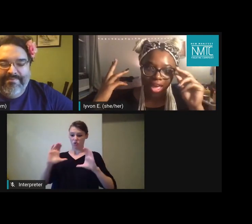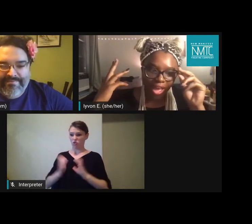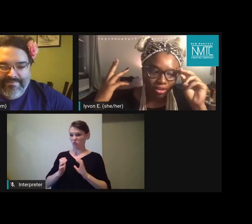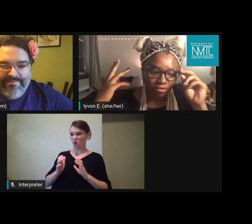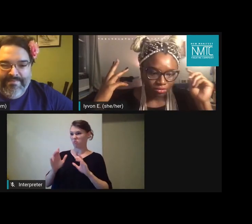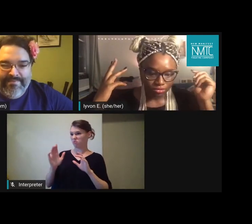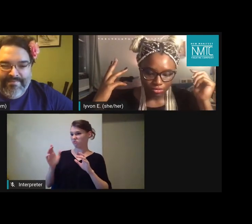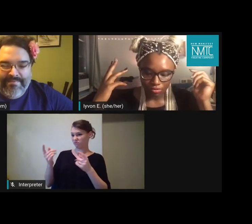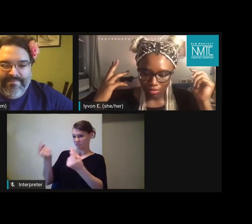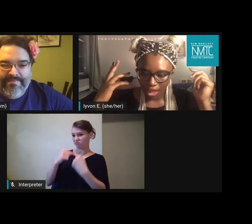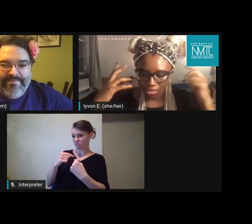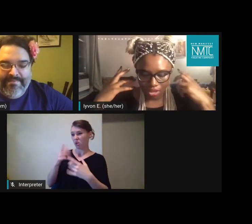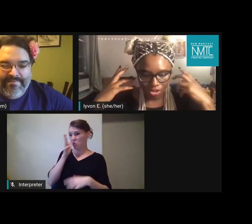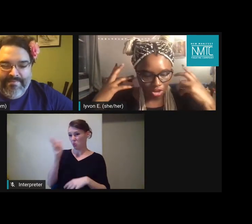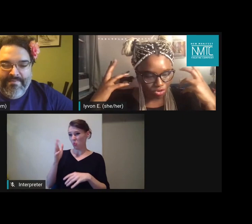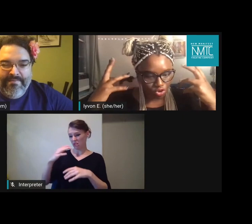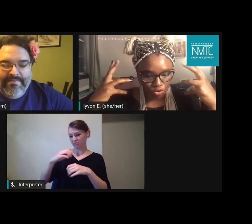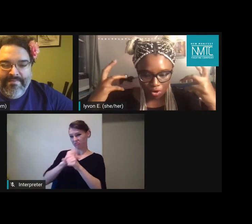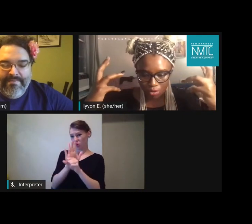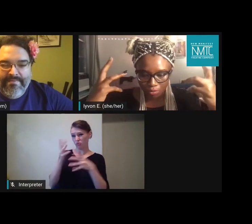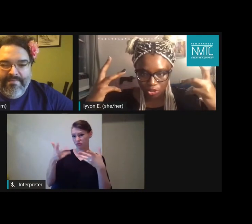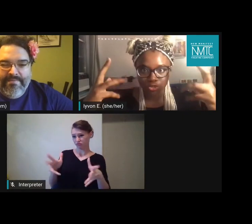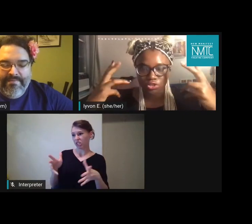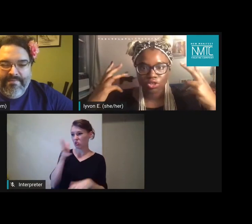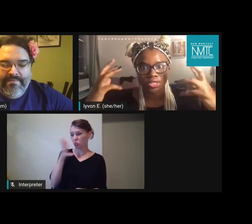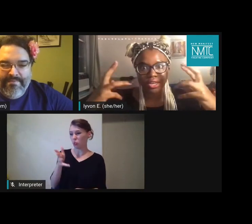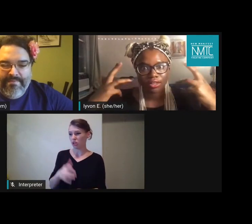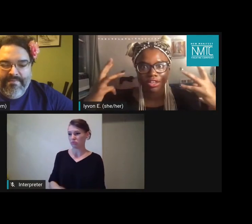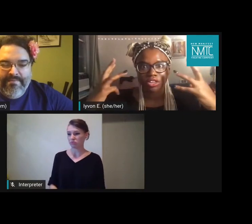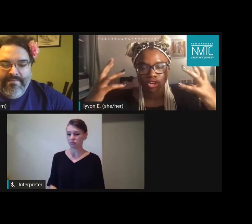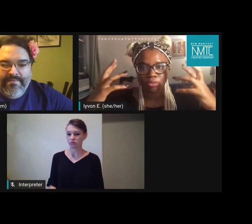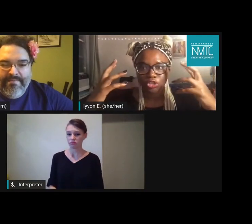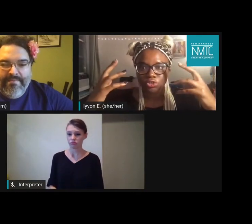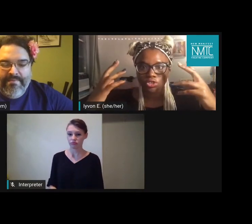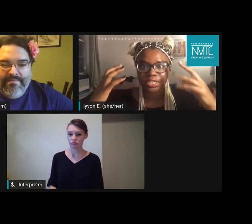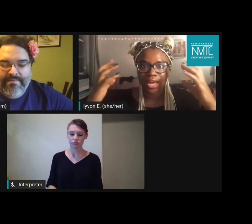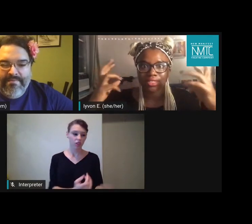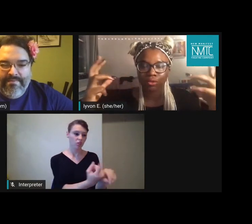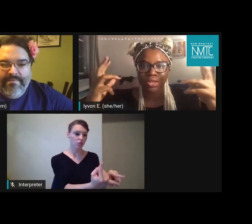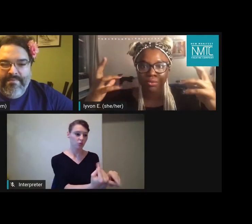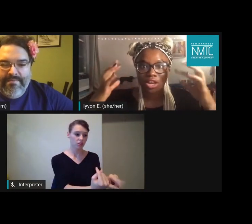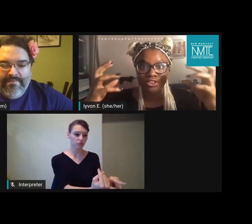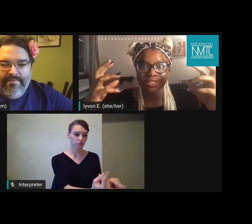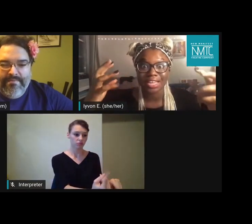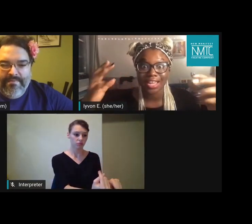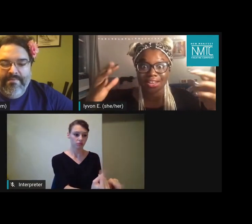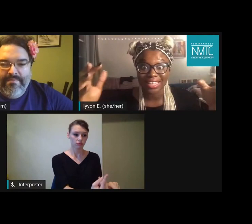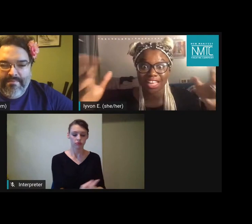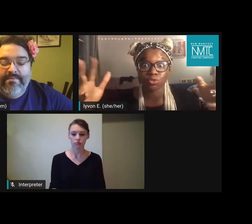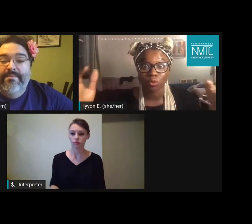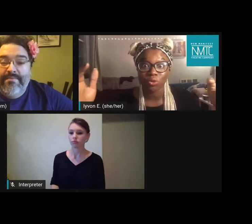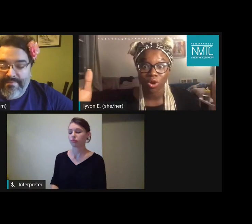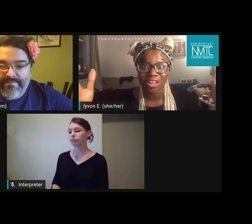know, one that I think, you know, newer producers, like younger producers, like I think we